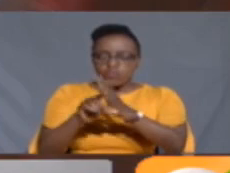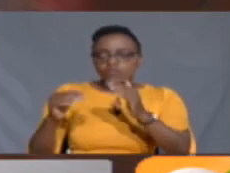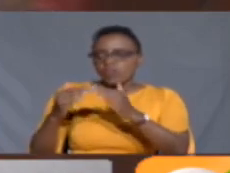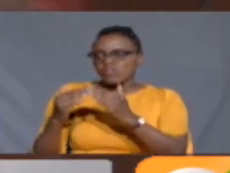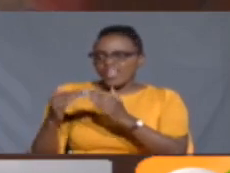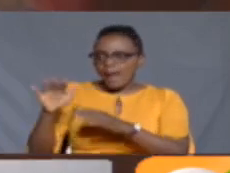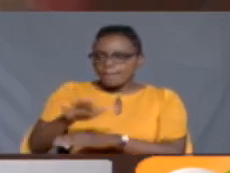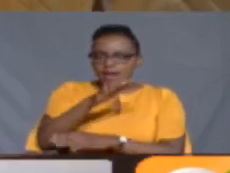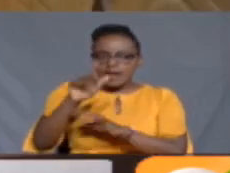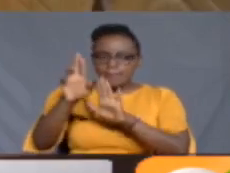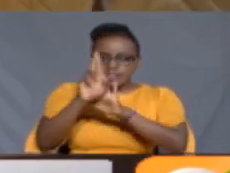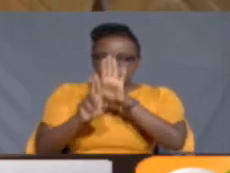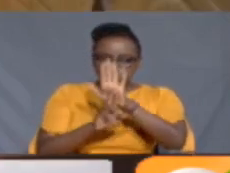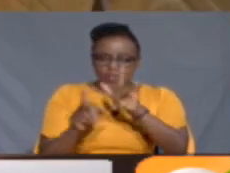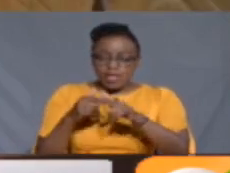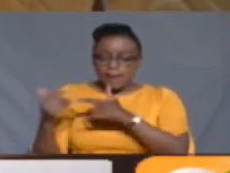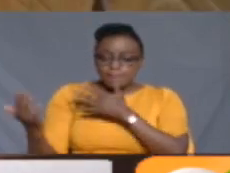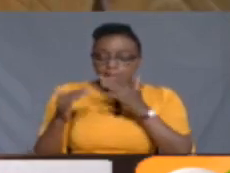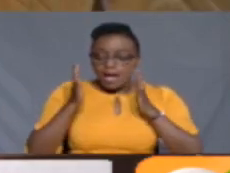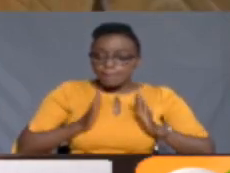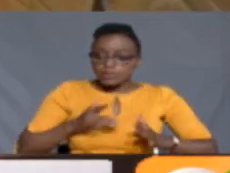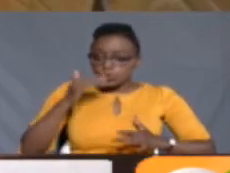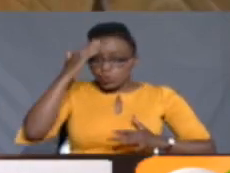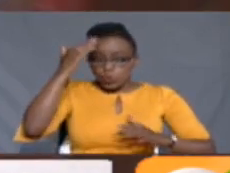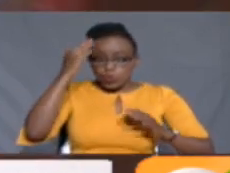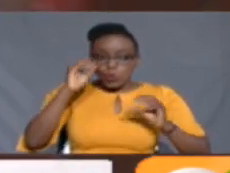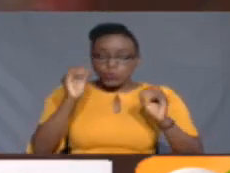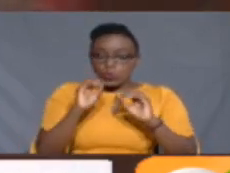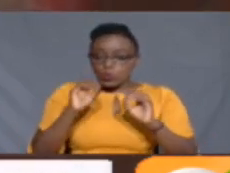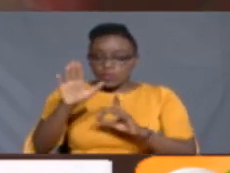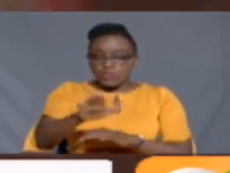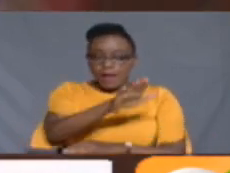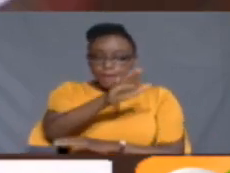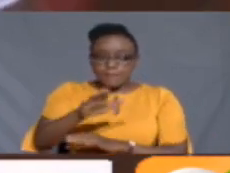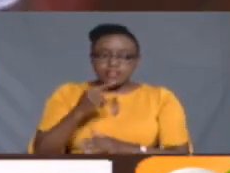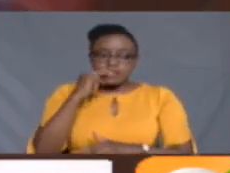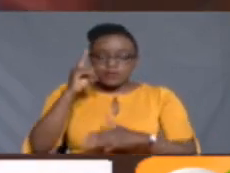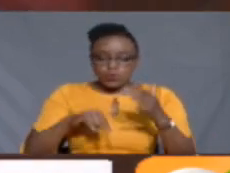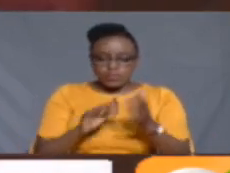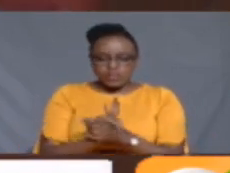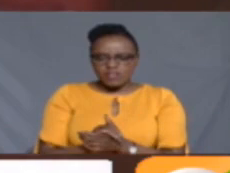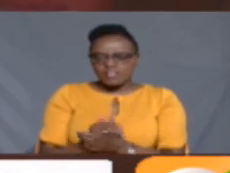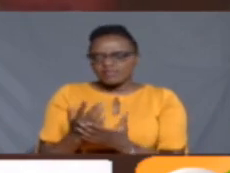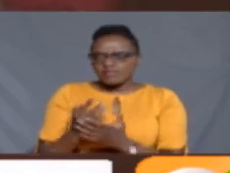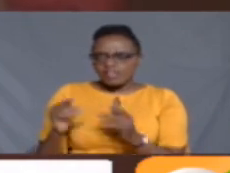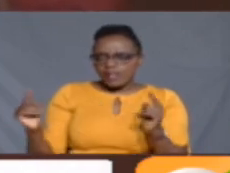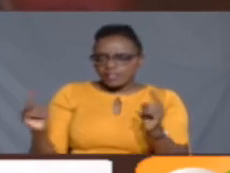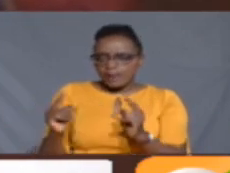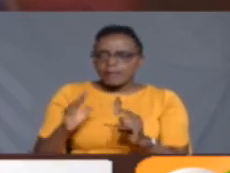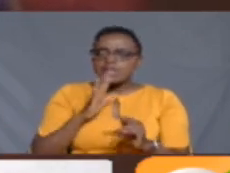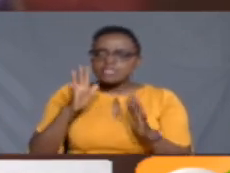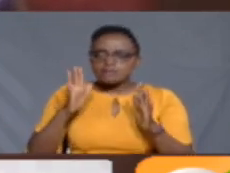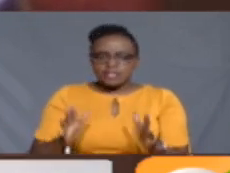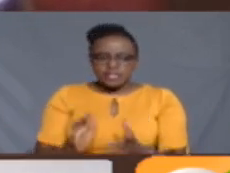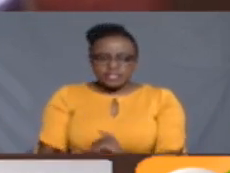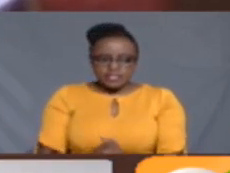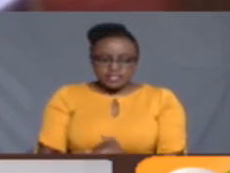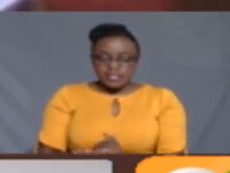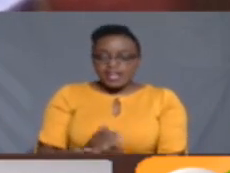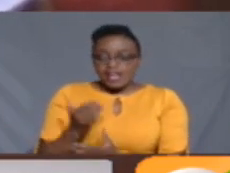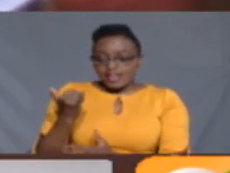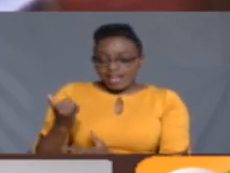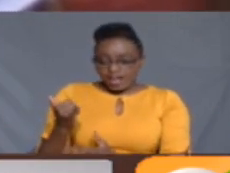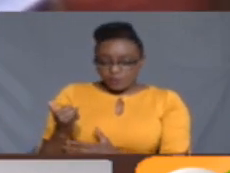rules, bringing a stranger into parliament. So said the temporary speaker. Now, check this